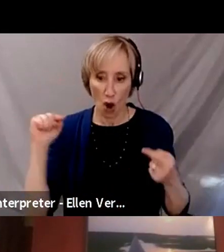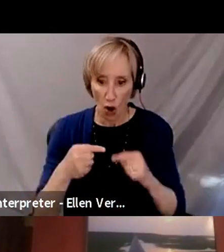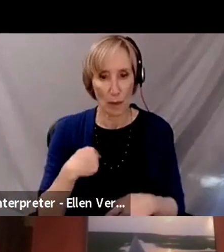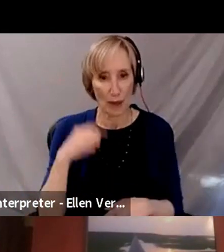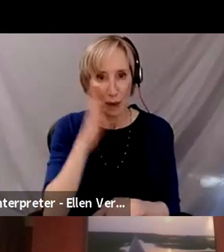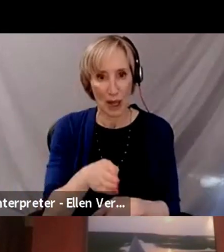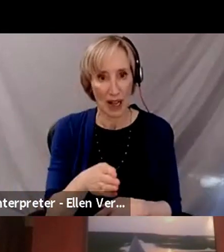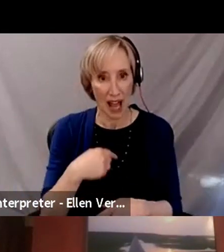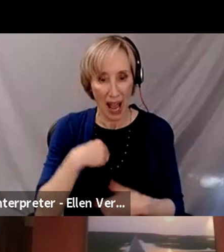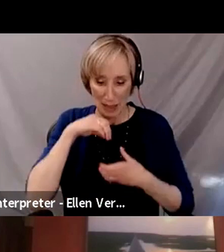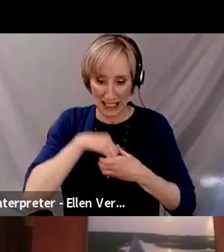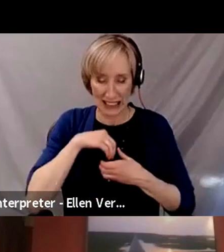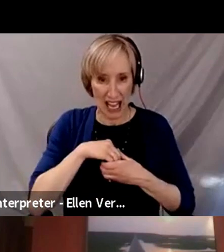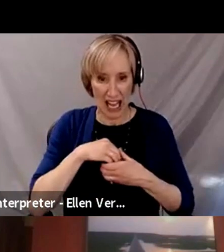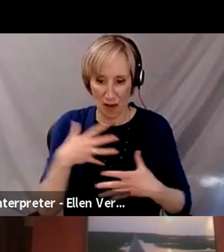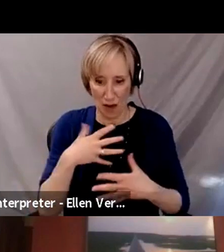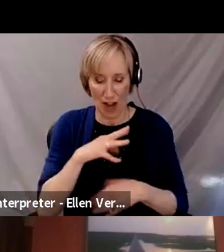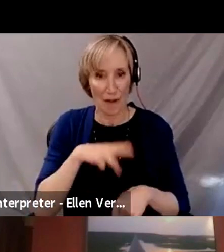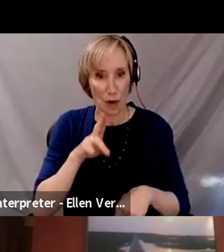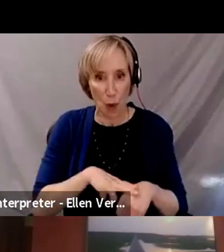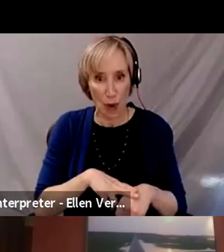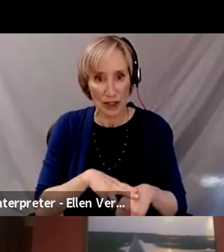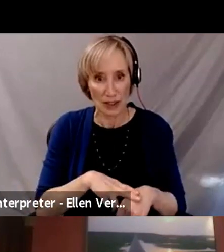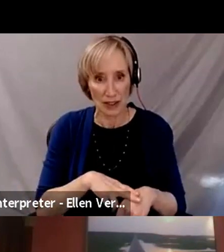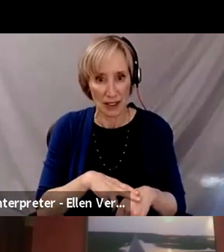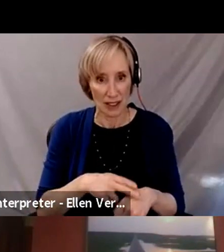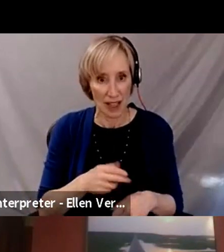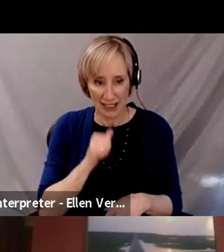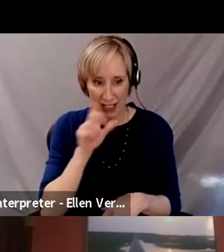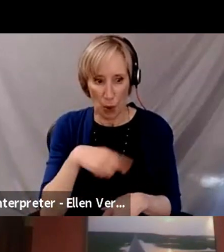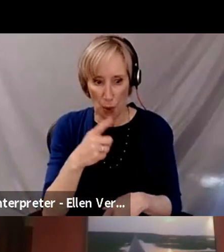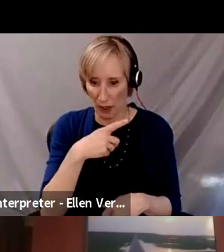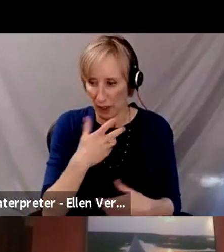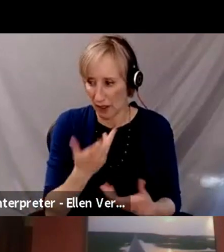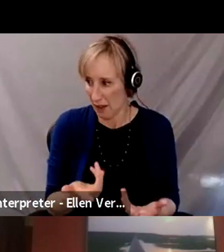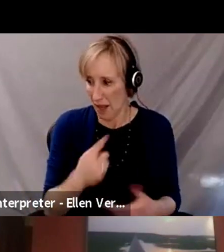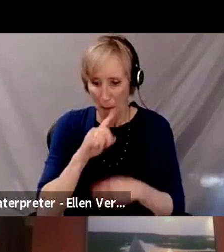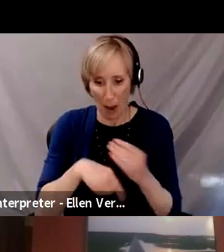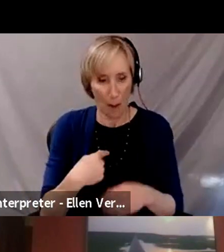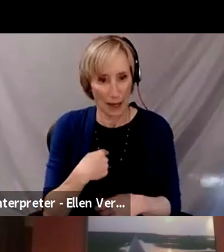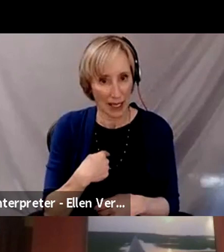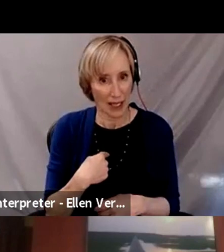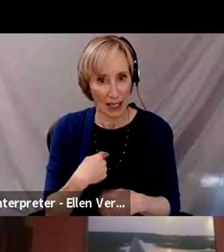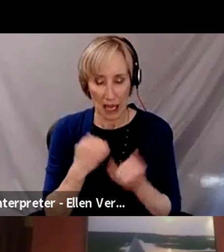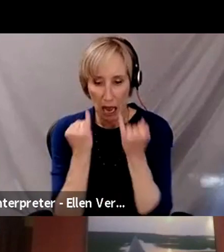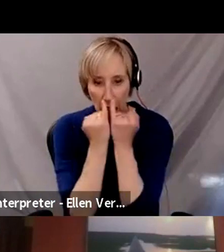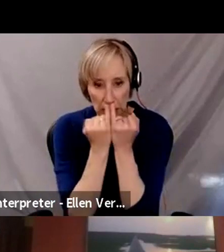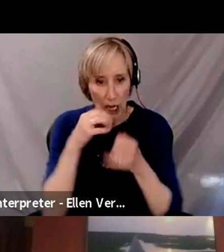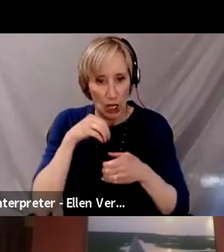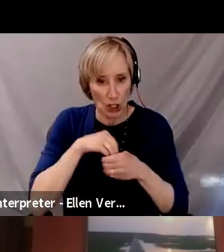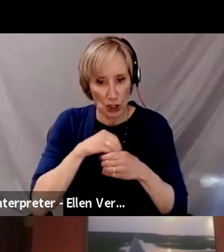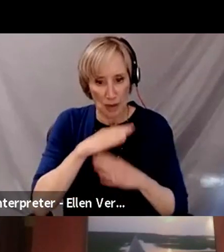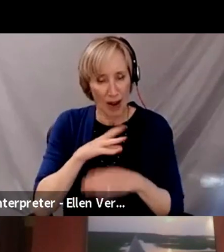internal terror inside of me. So to say that it's, that there's this kind of isolated internal barrier, I think